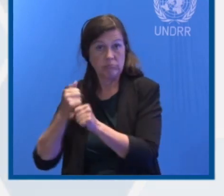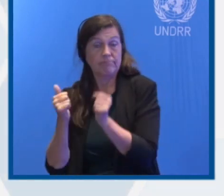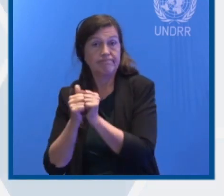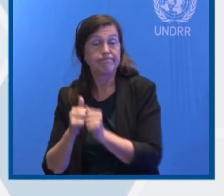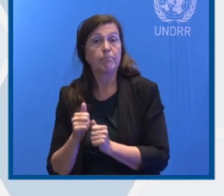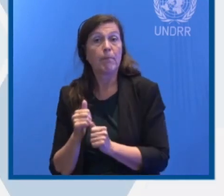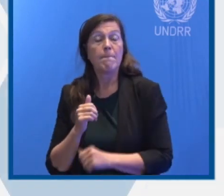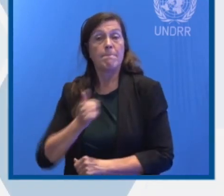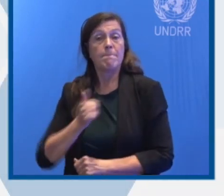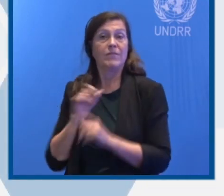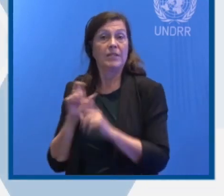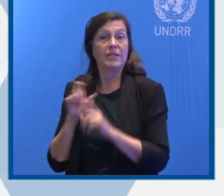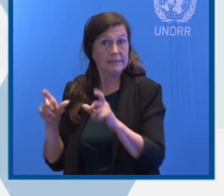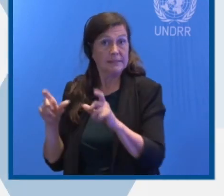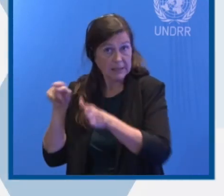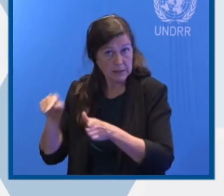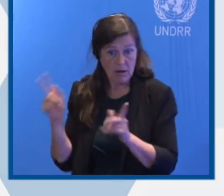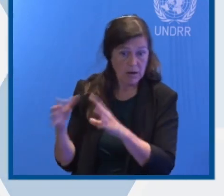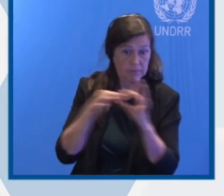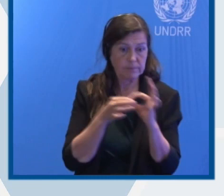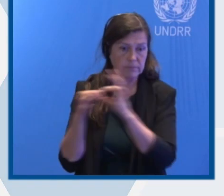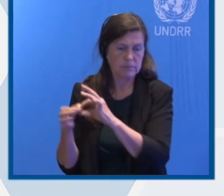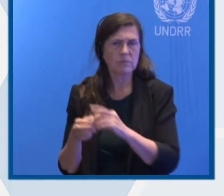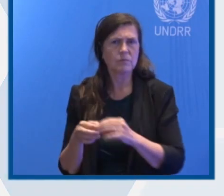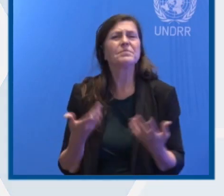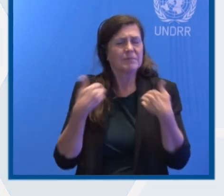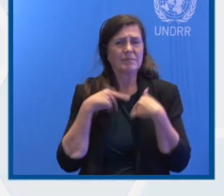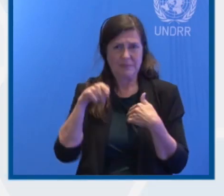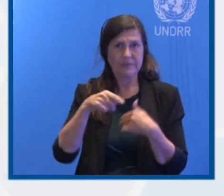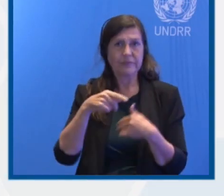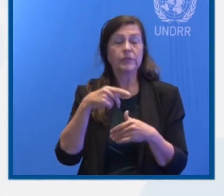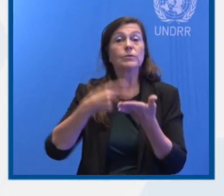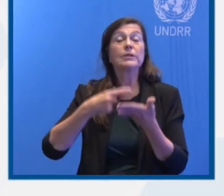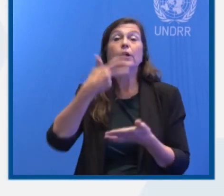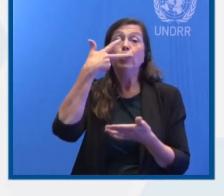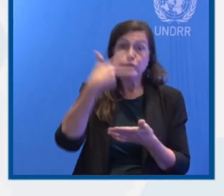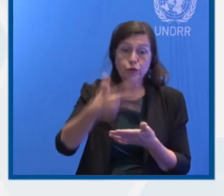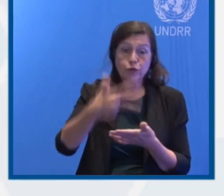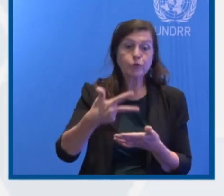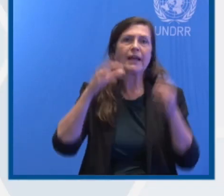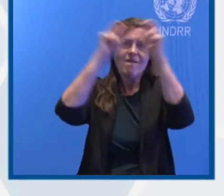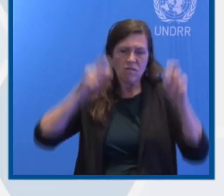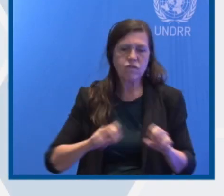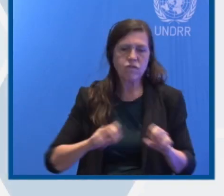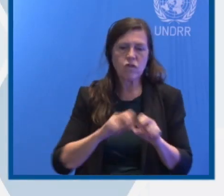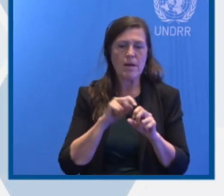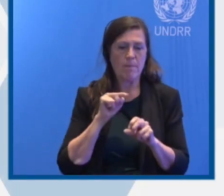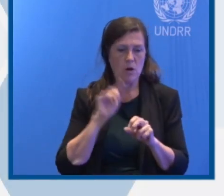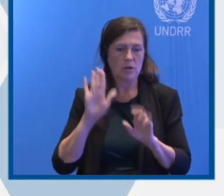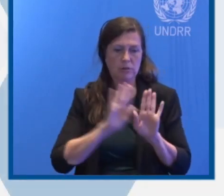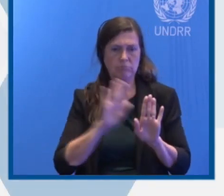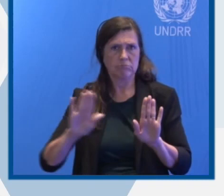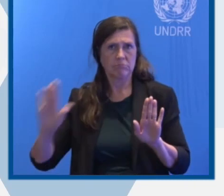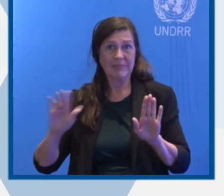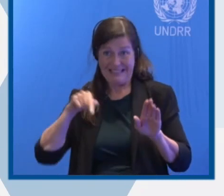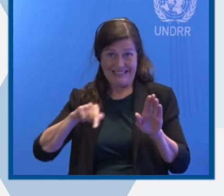we have three important frameworks internationally: Center Framework for Action, Paris Agreement, and SDG. Are they